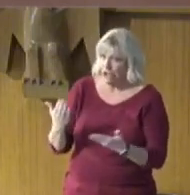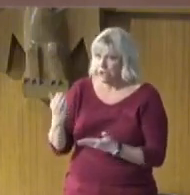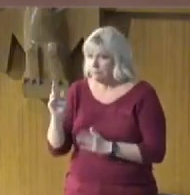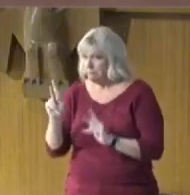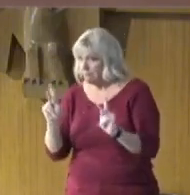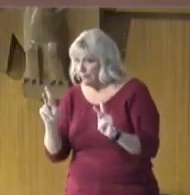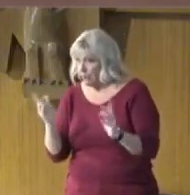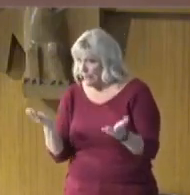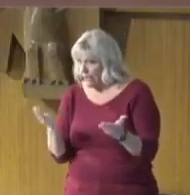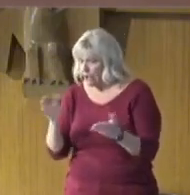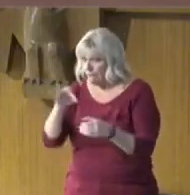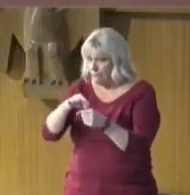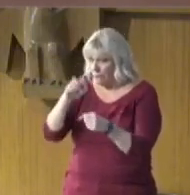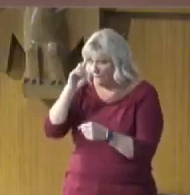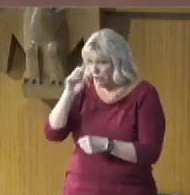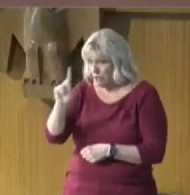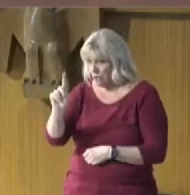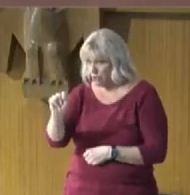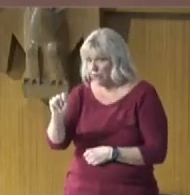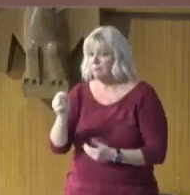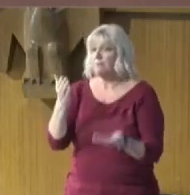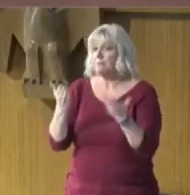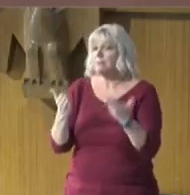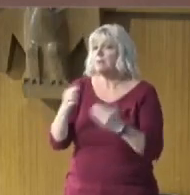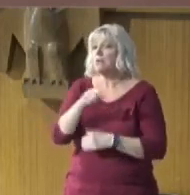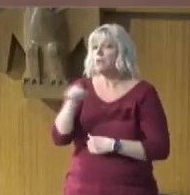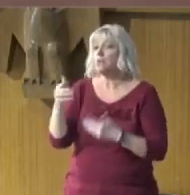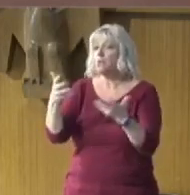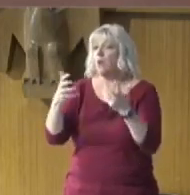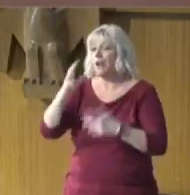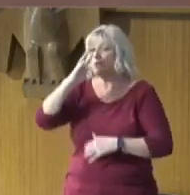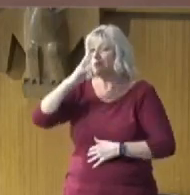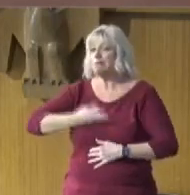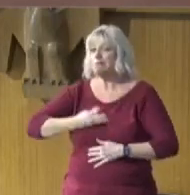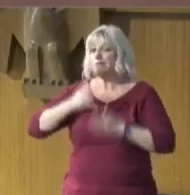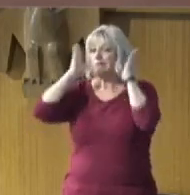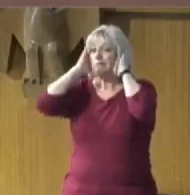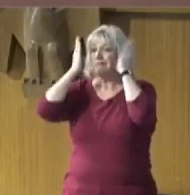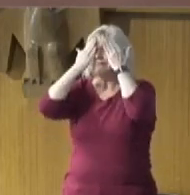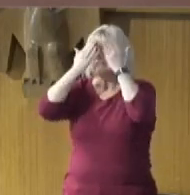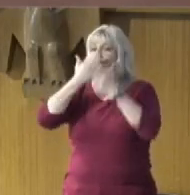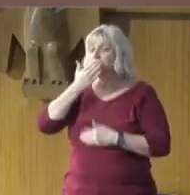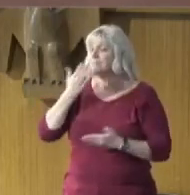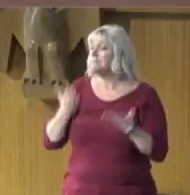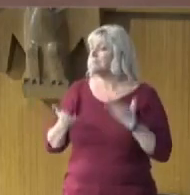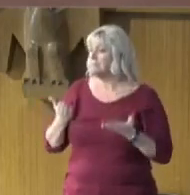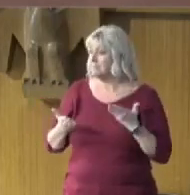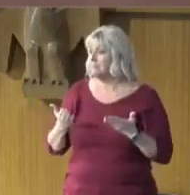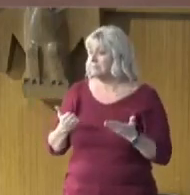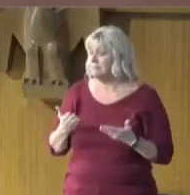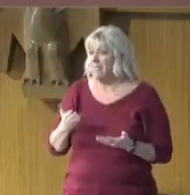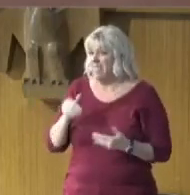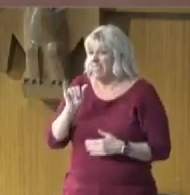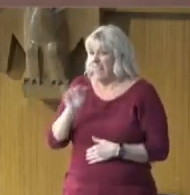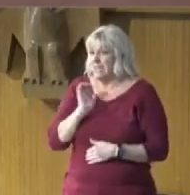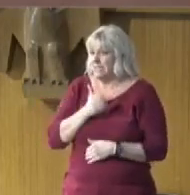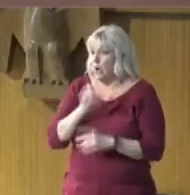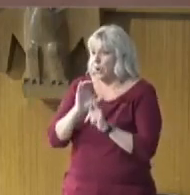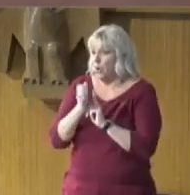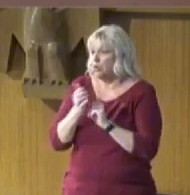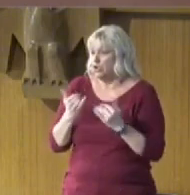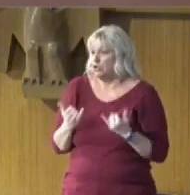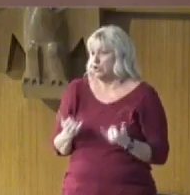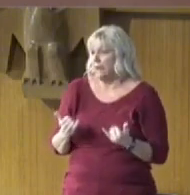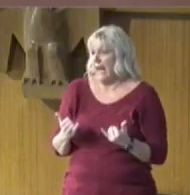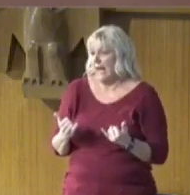Trump, you may be tempted to tune me out. This is a lot of our culture today because the algorithms will turn you away from what I'm